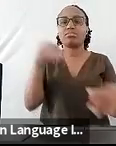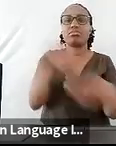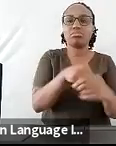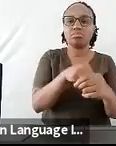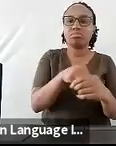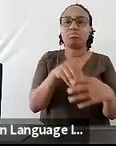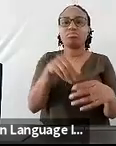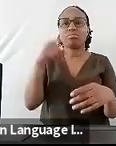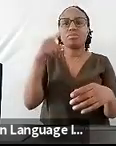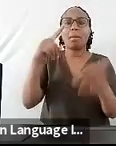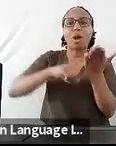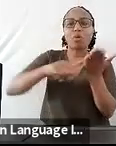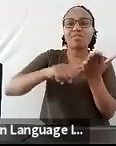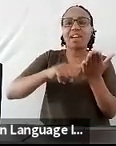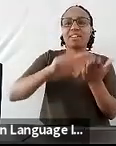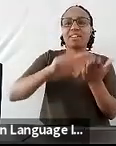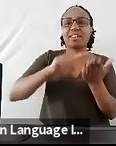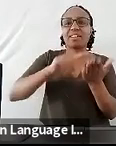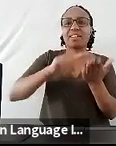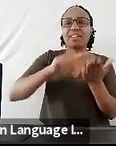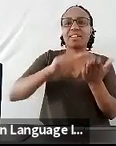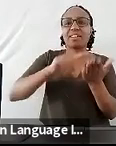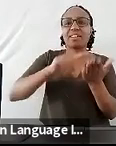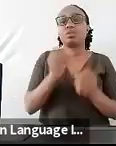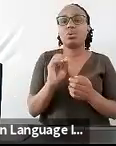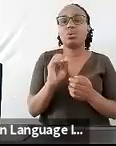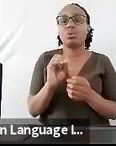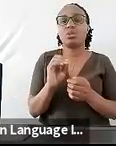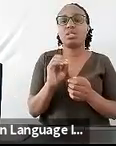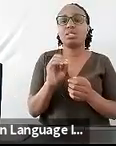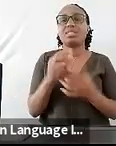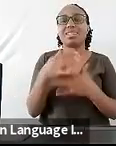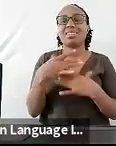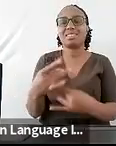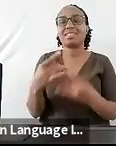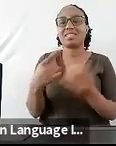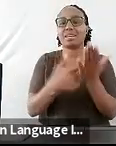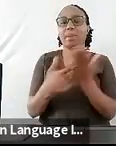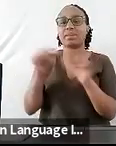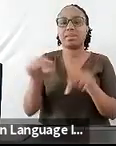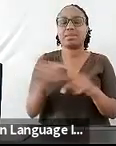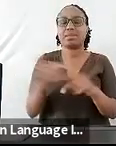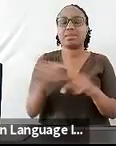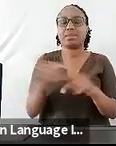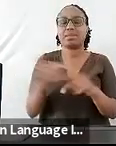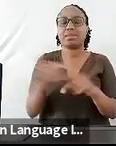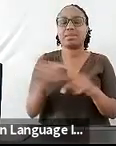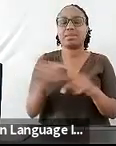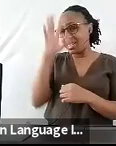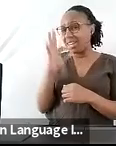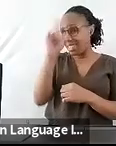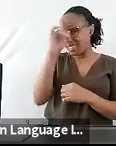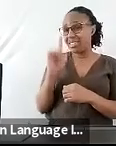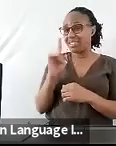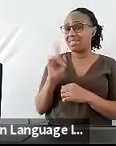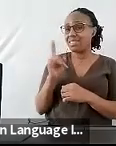So I think it's such an interesting debate there. But seriously, think about it. The one example that I always